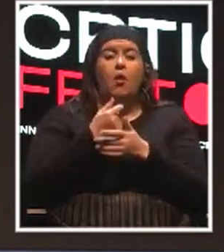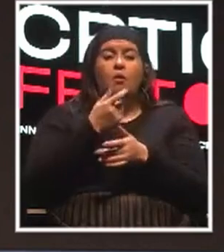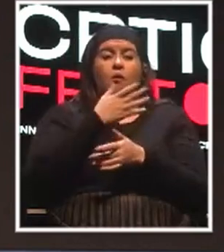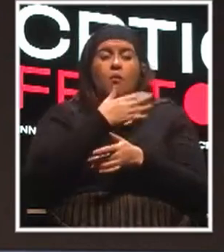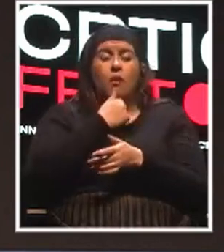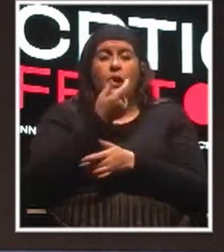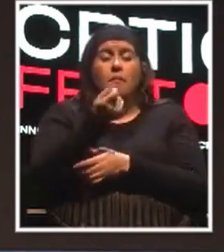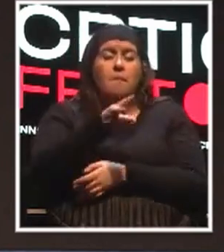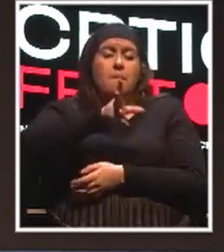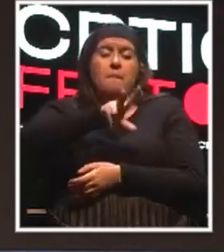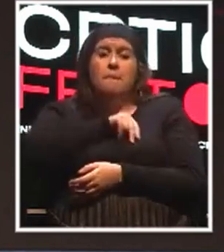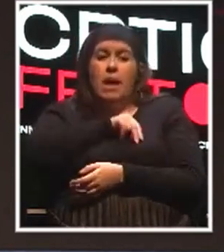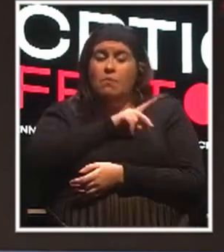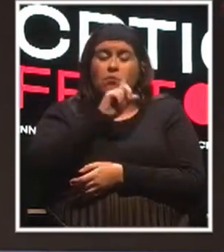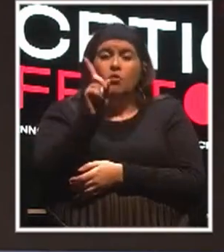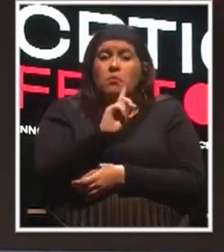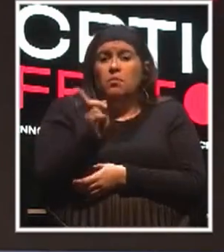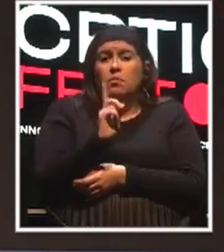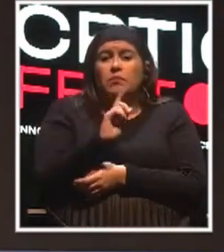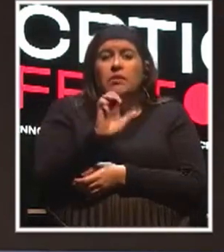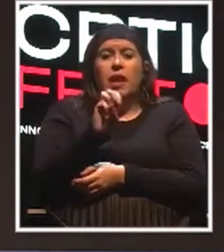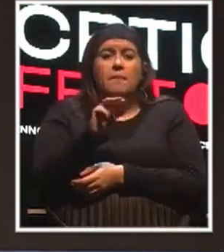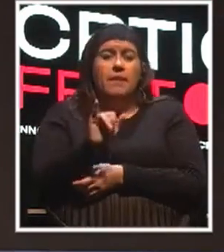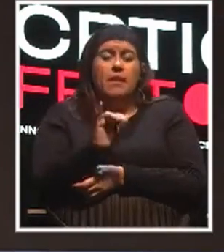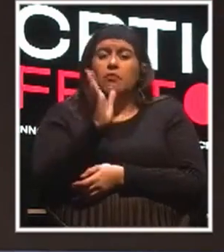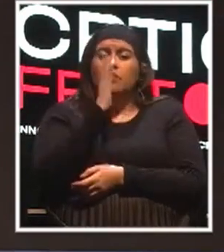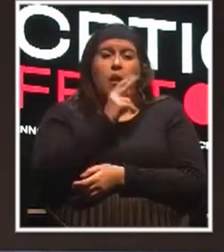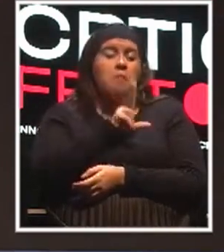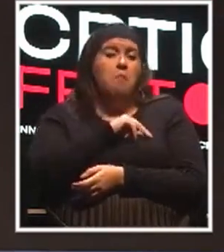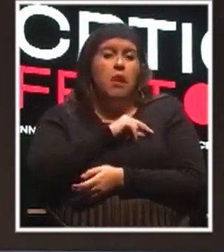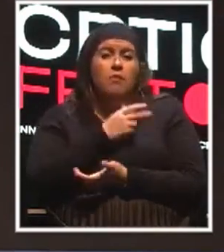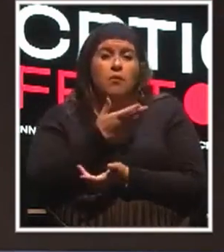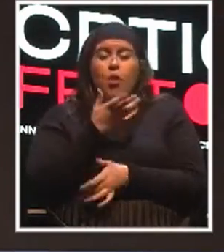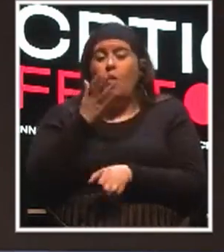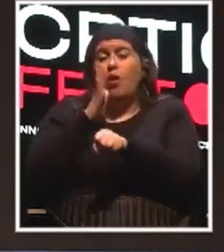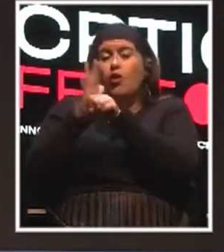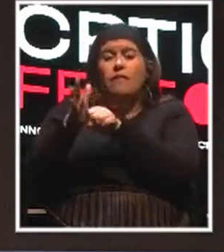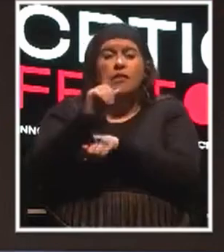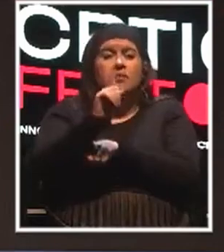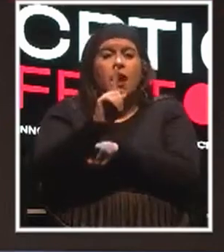get fired for that. And most companies don't want to invest in